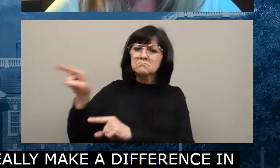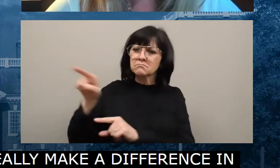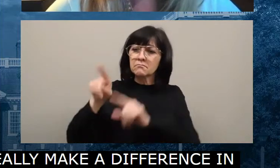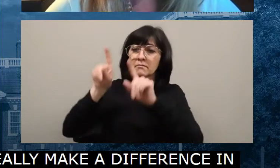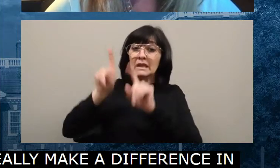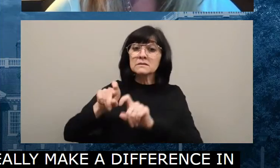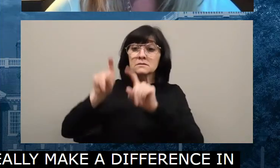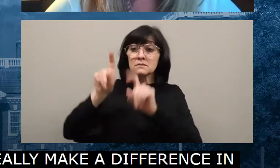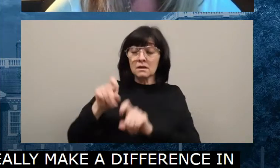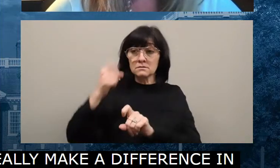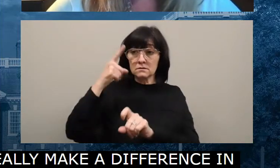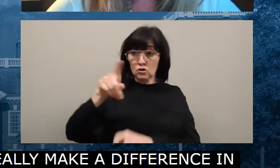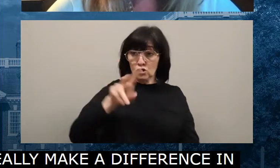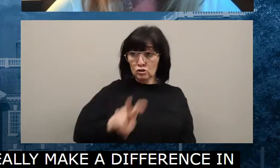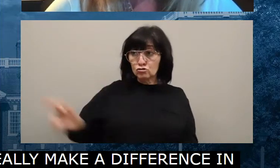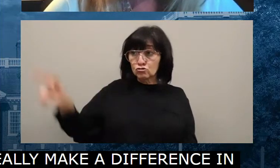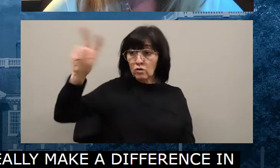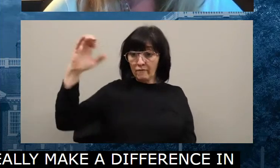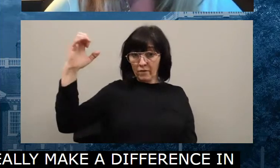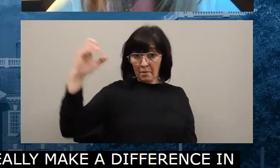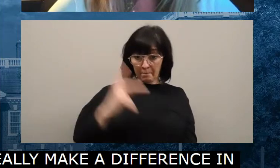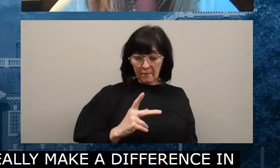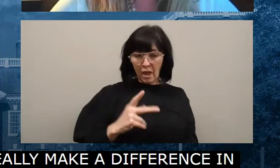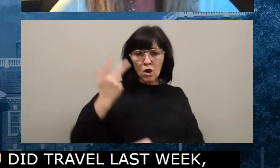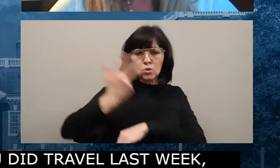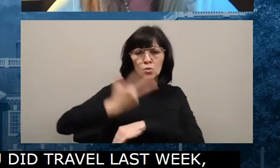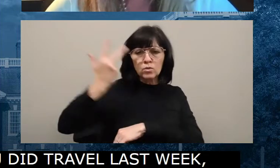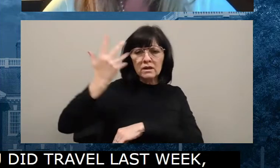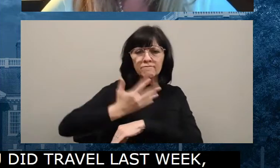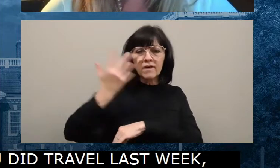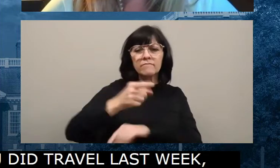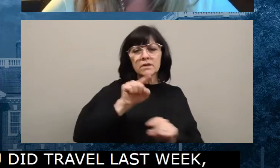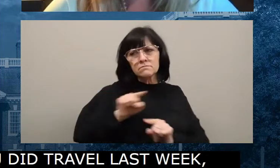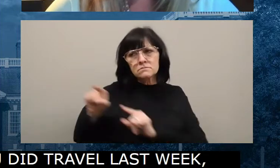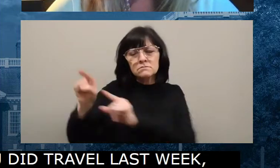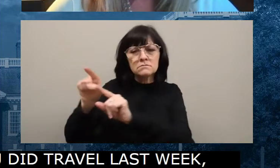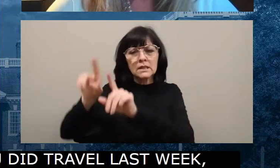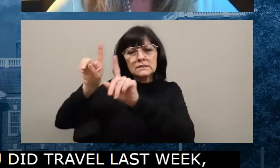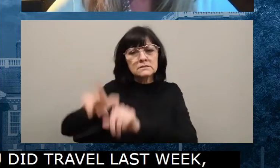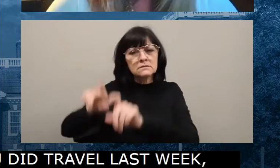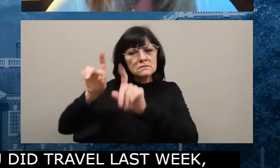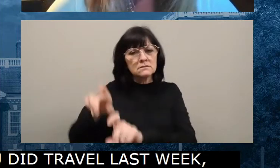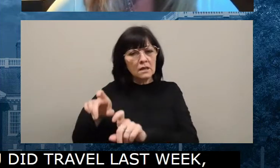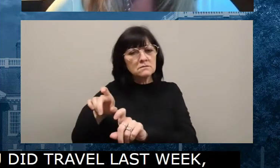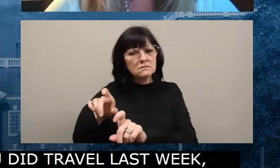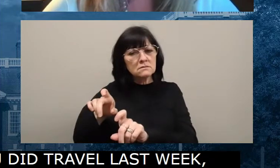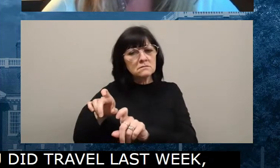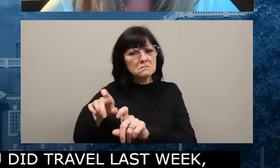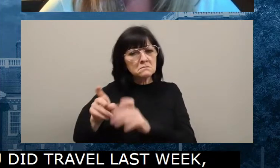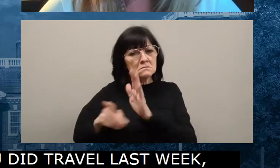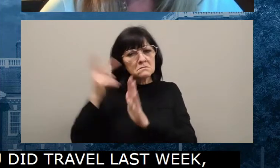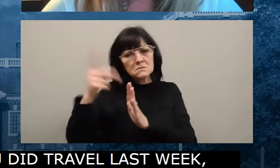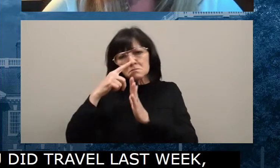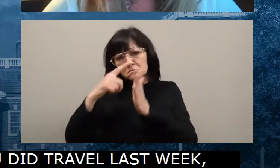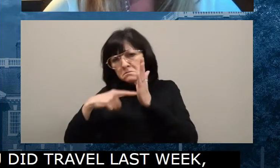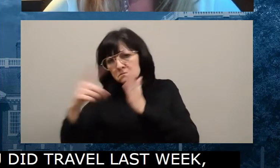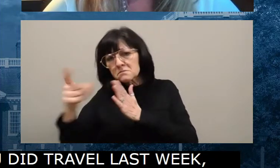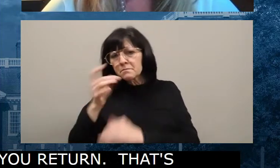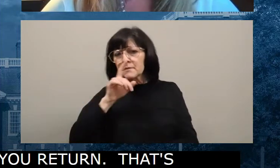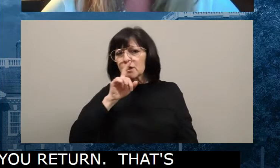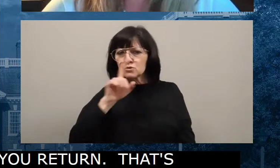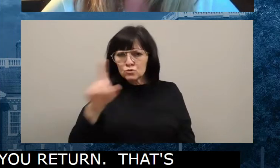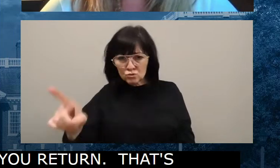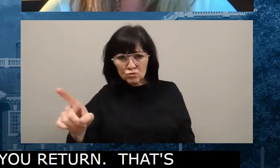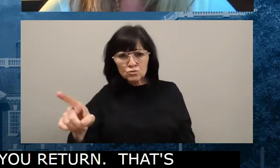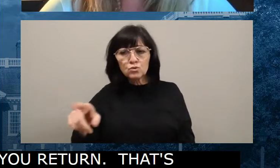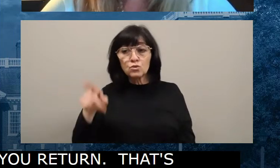days after you return. And that's especially the case if you've traveled to a place where